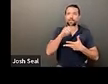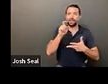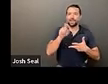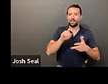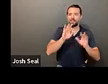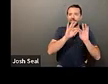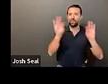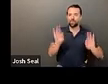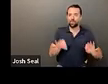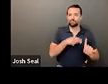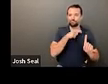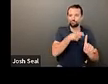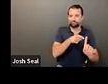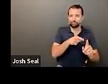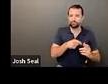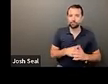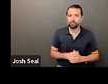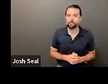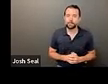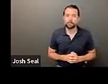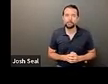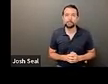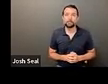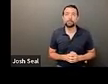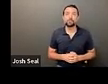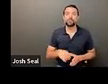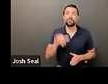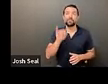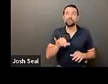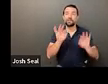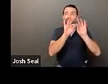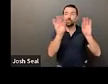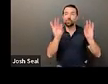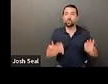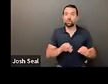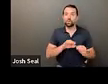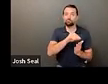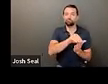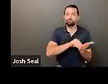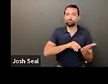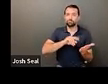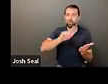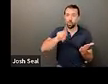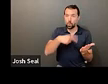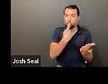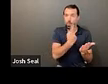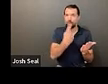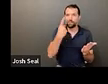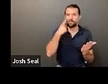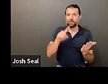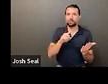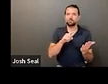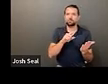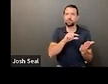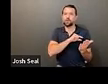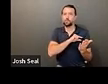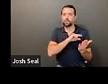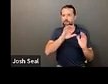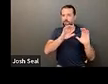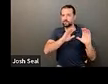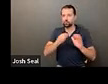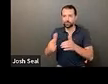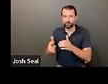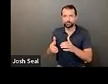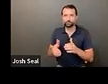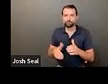okay? And you would use this form only for the following eligibility categories, and it lists